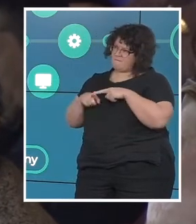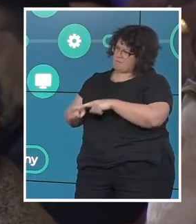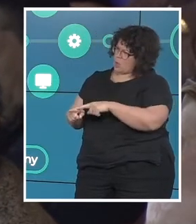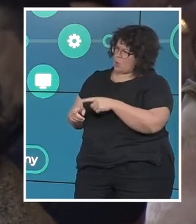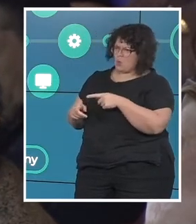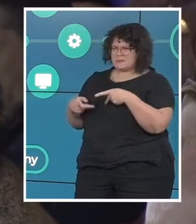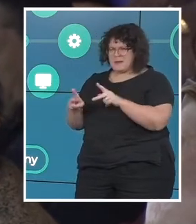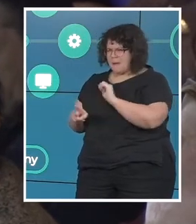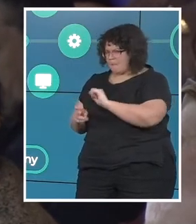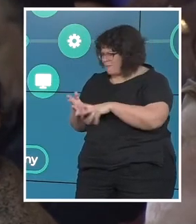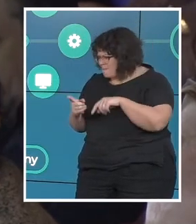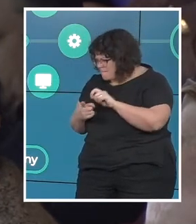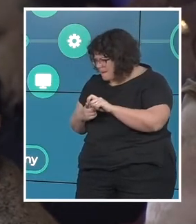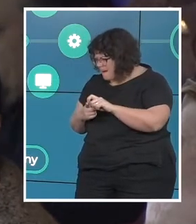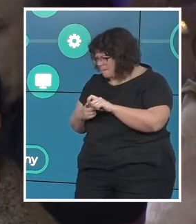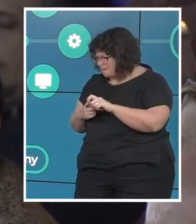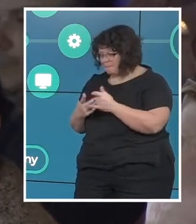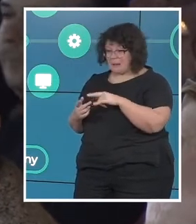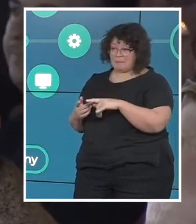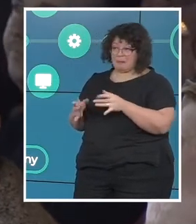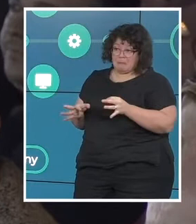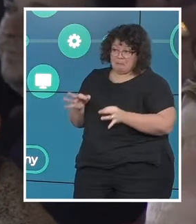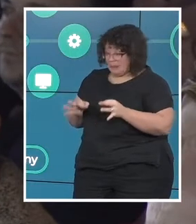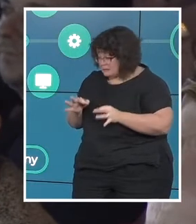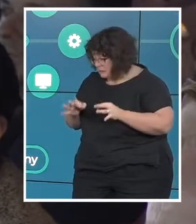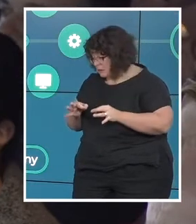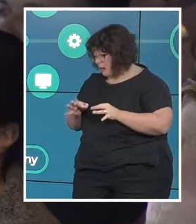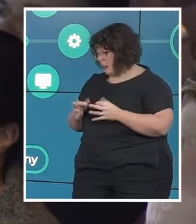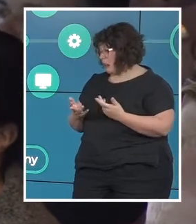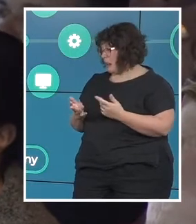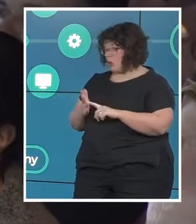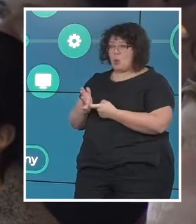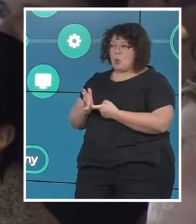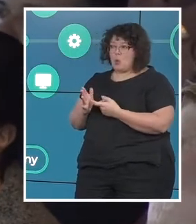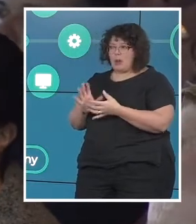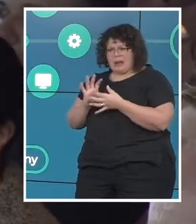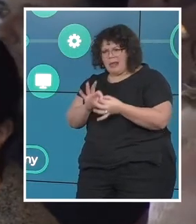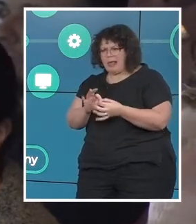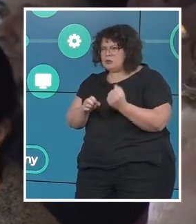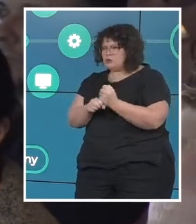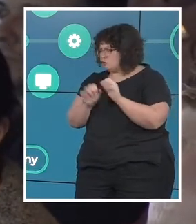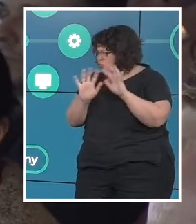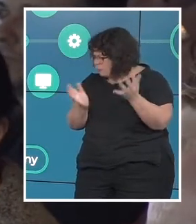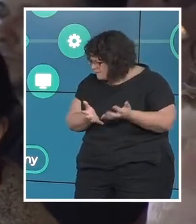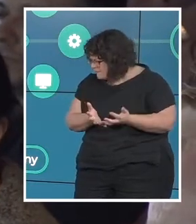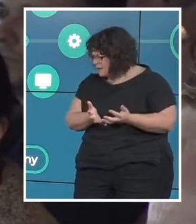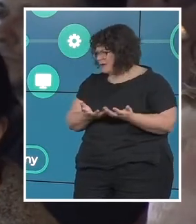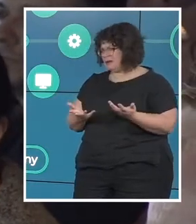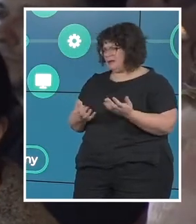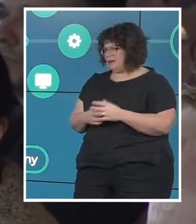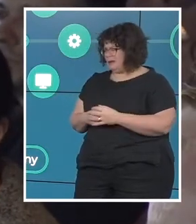specific to geography, for example, certain types of geographical maps and like choropleth maps and things like